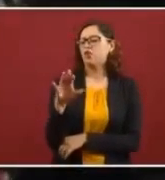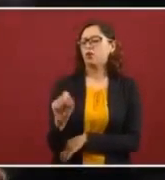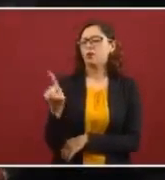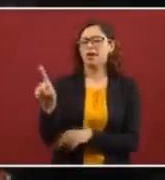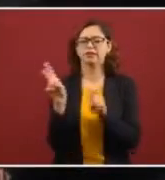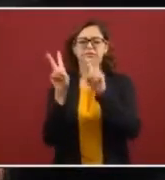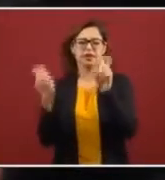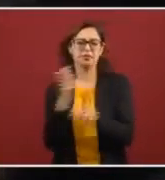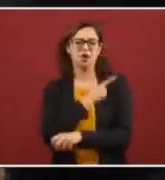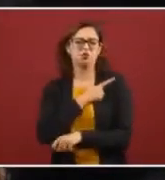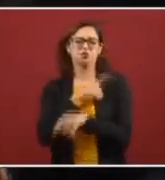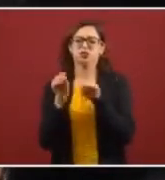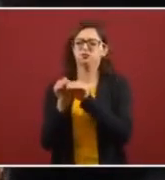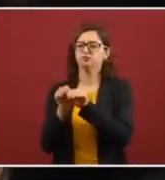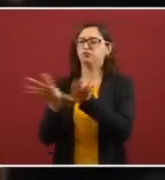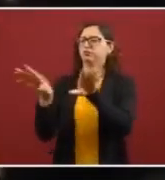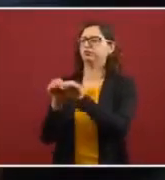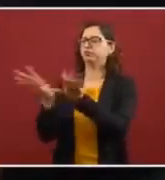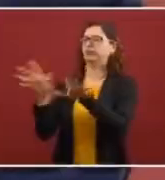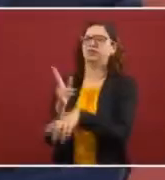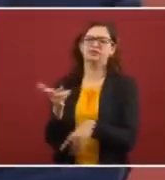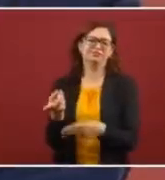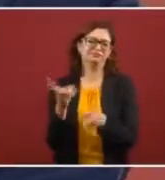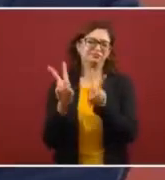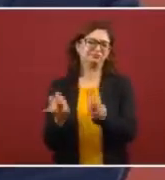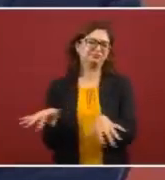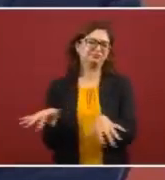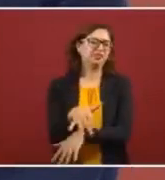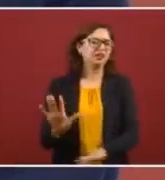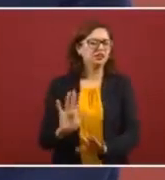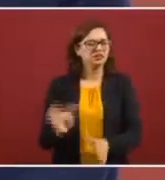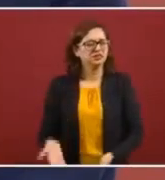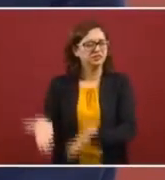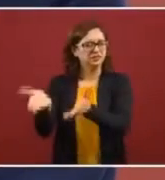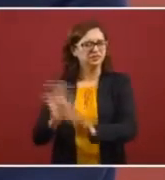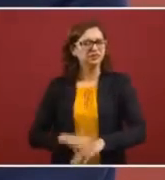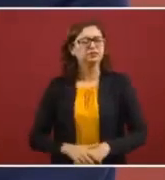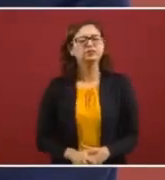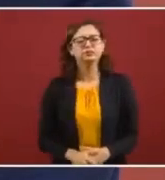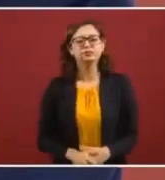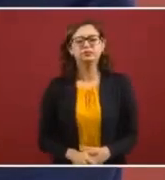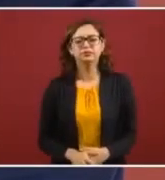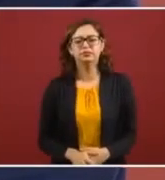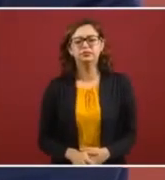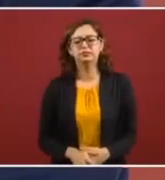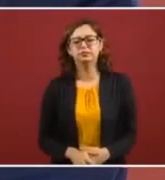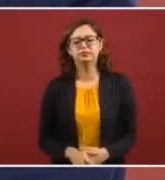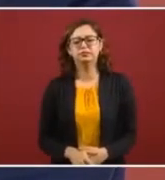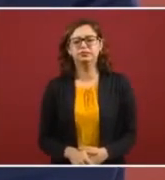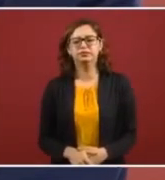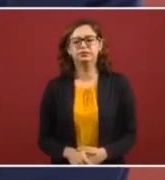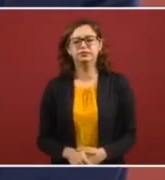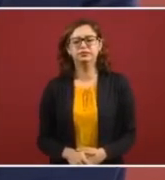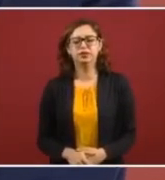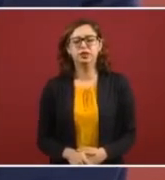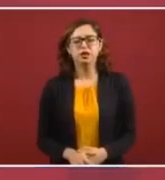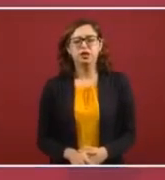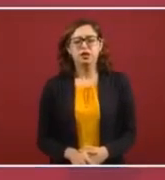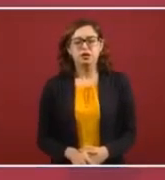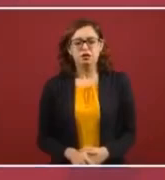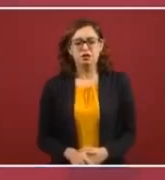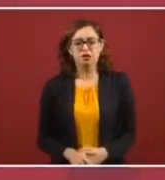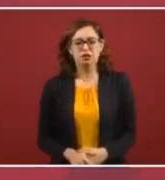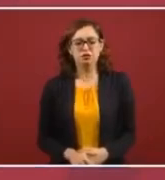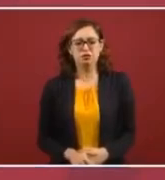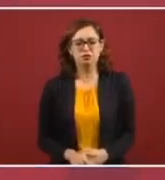the reforma. This is a matter for that periodical reforma